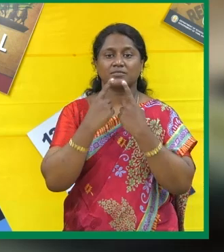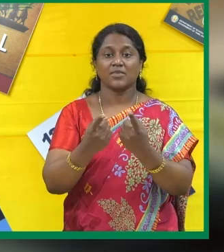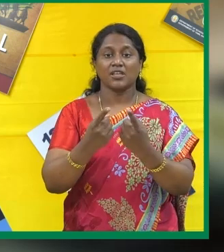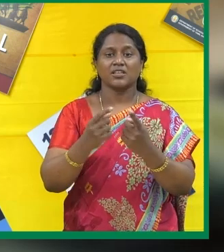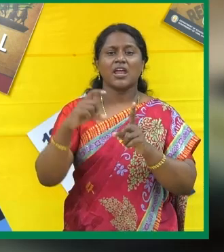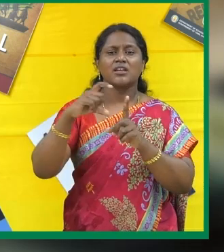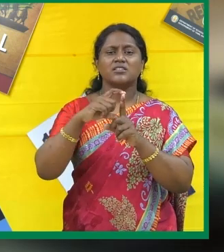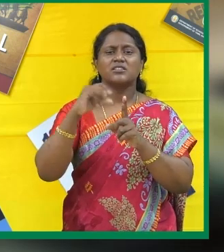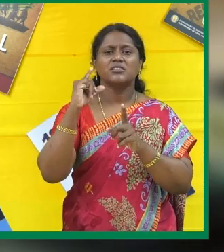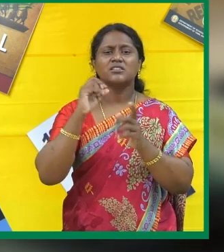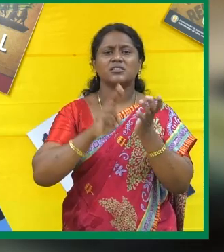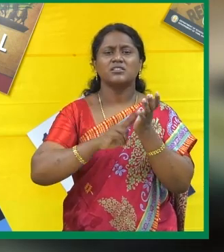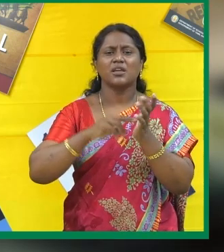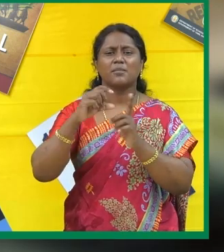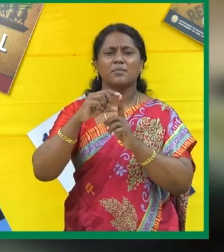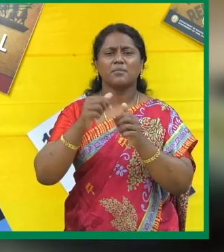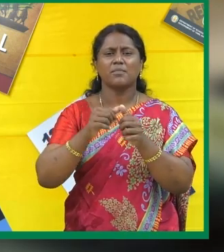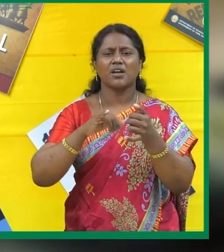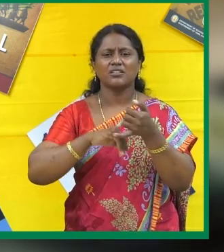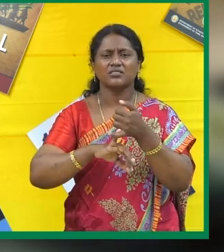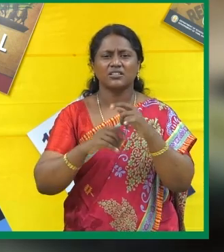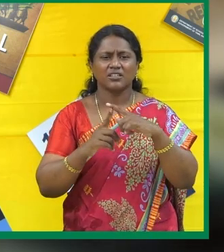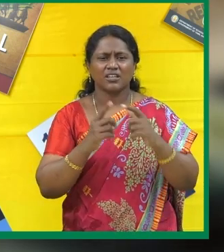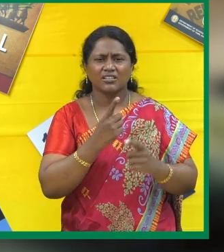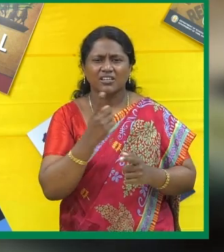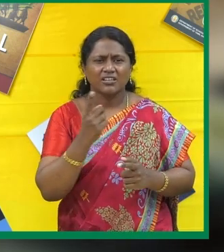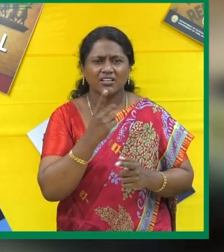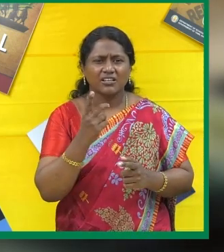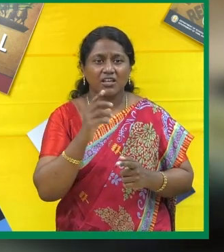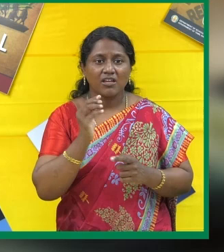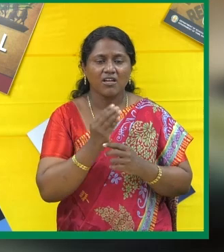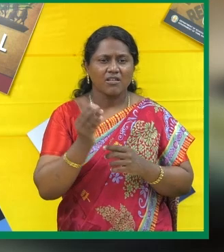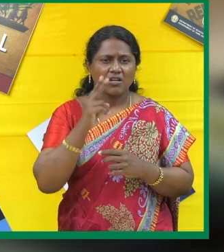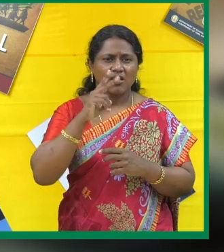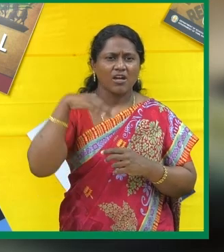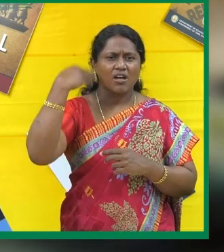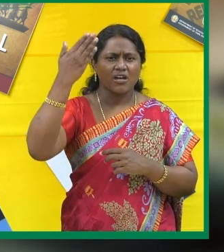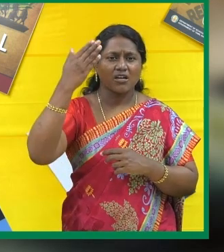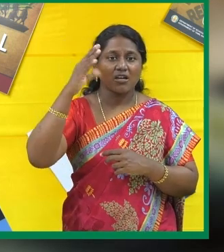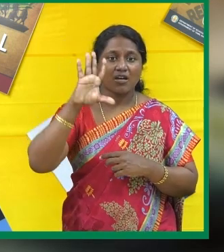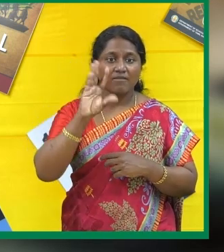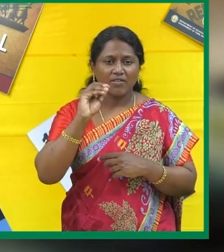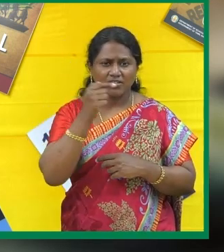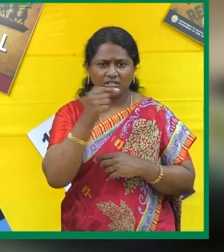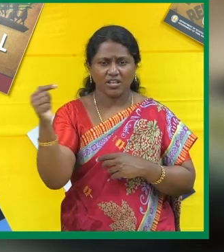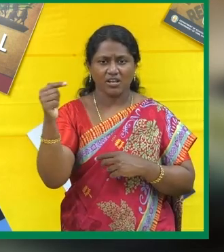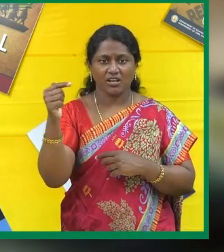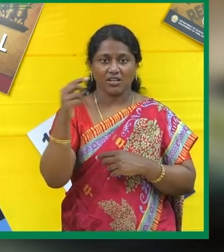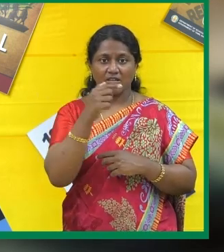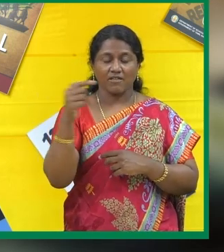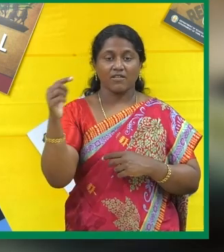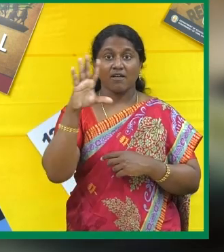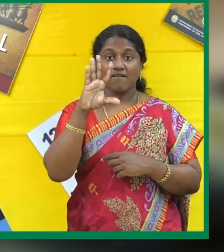past. Where you can find out dim past? From the top, you see fifth line. From the